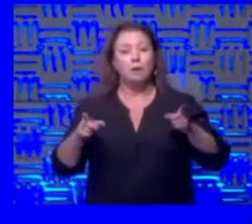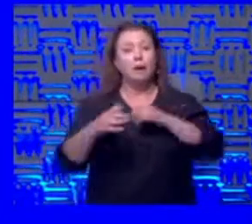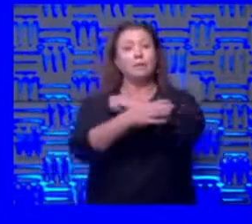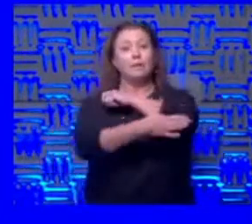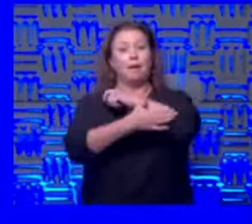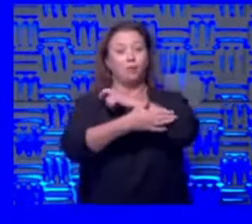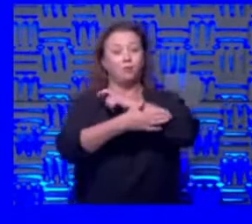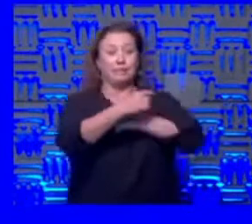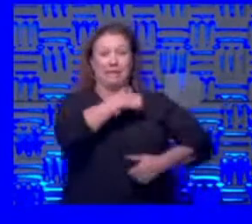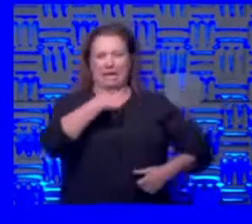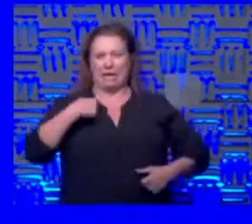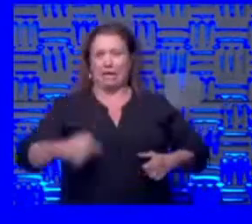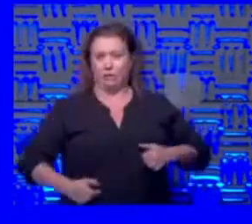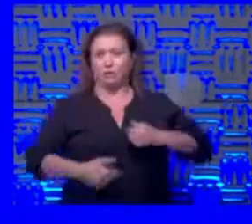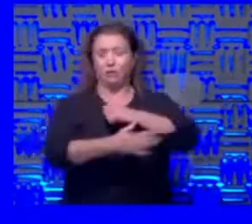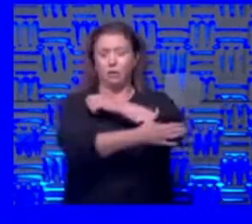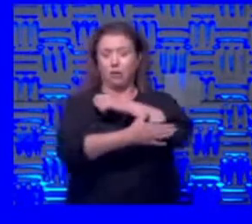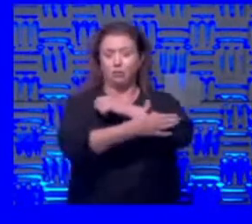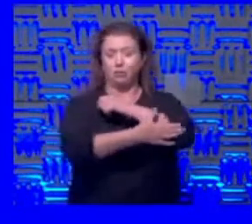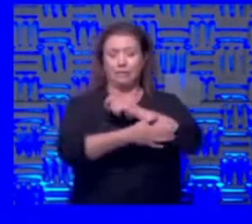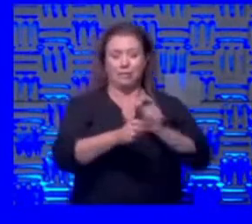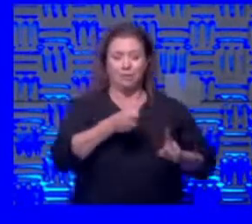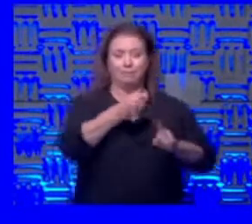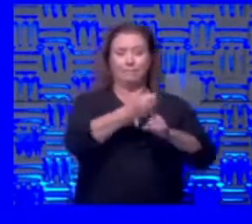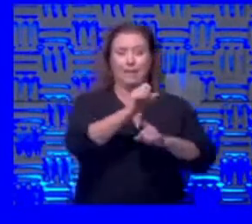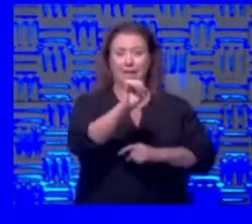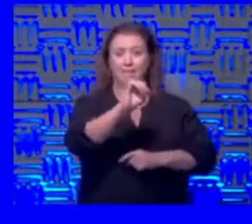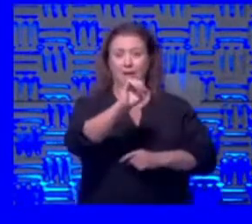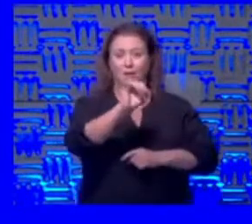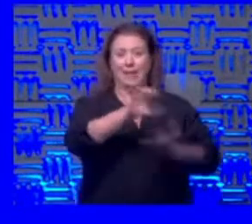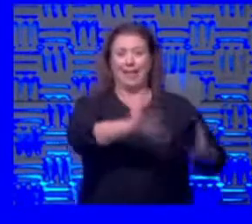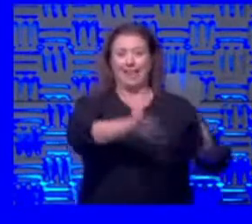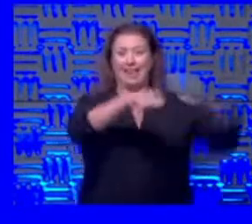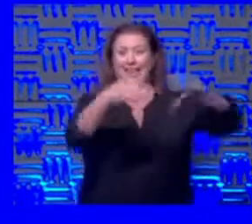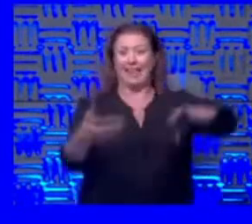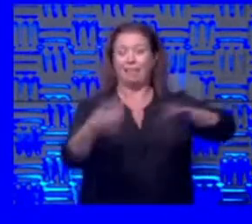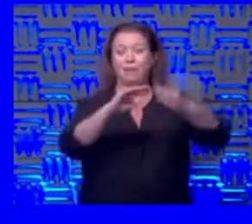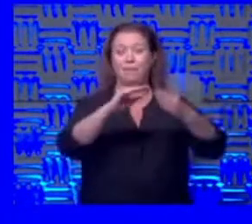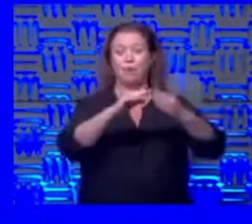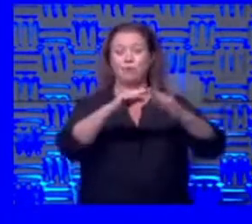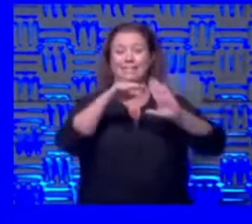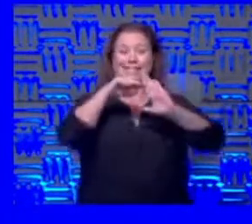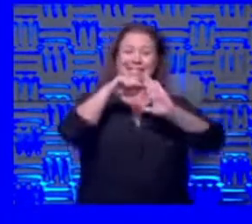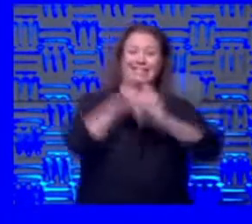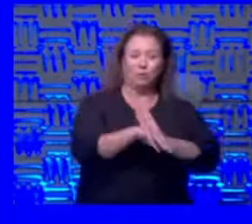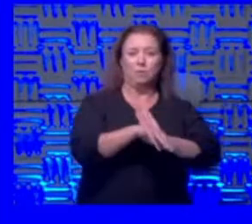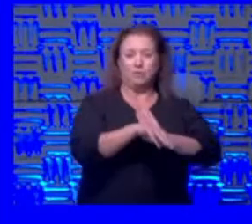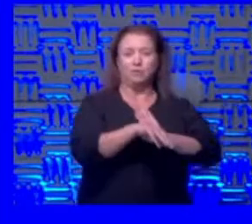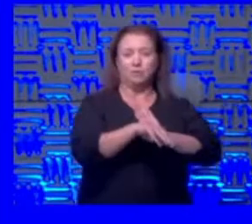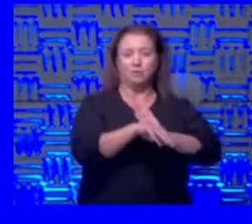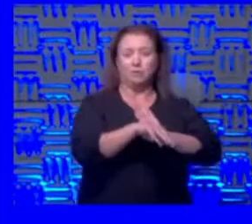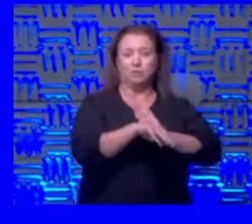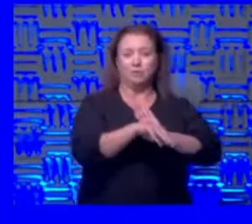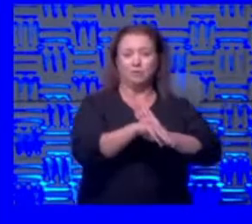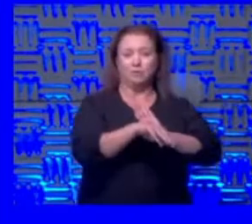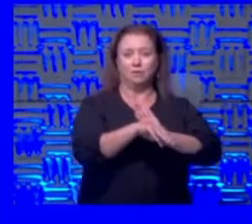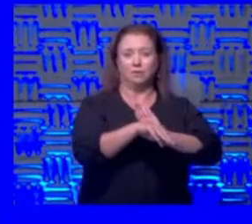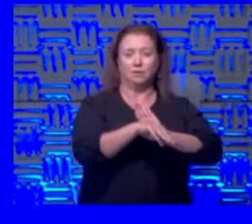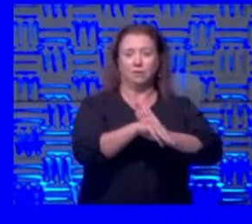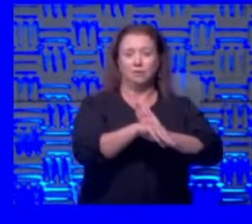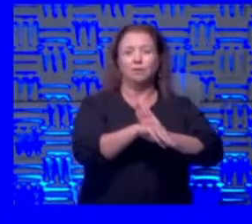countries that did, their rate of infection and their rate of death decreased and was more